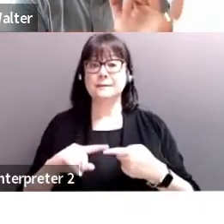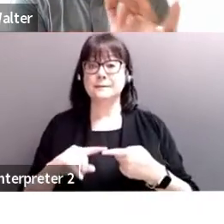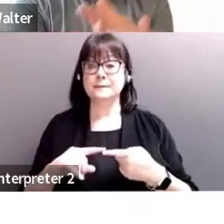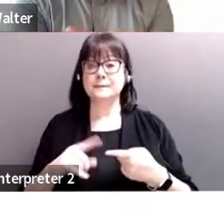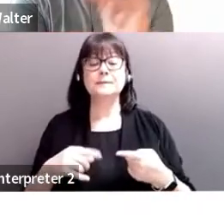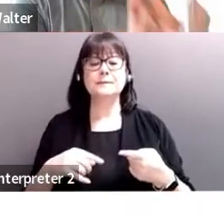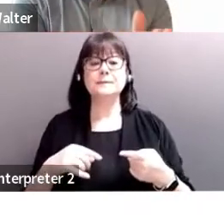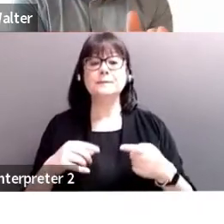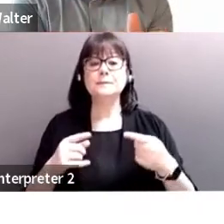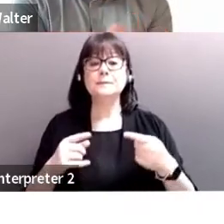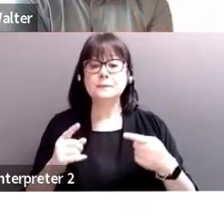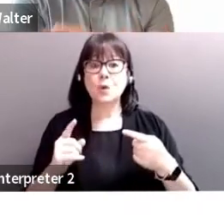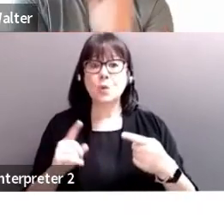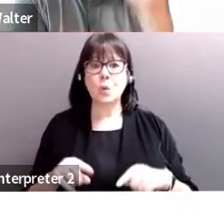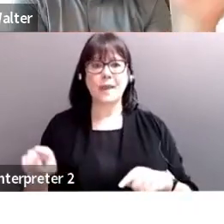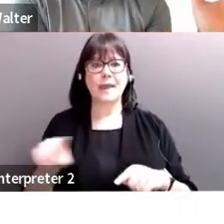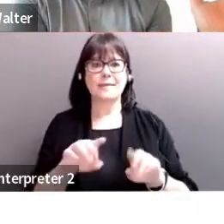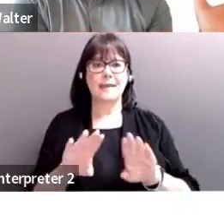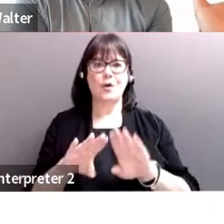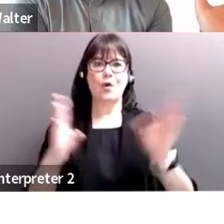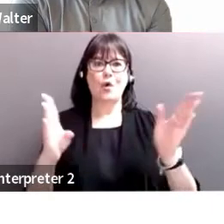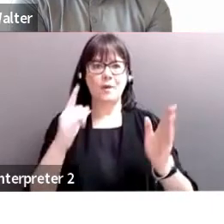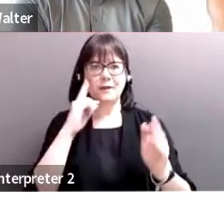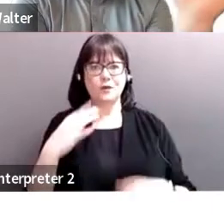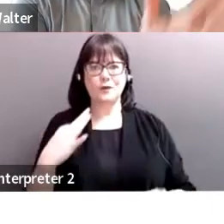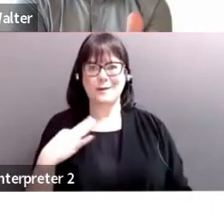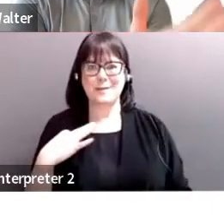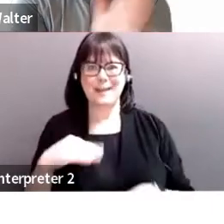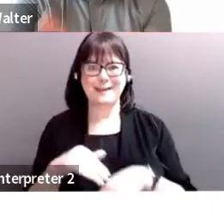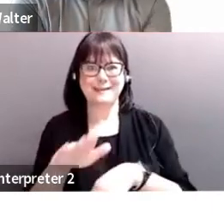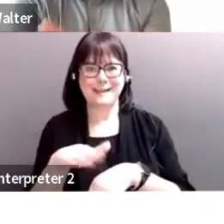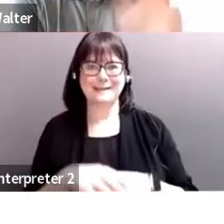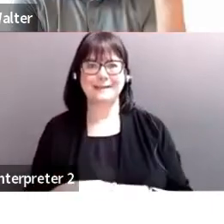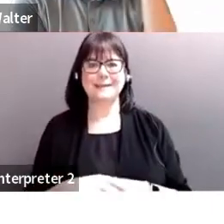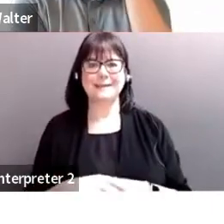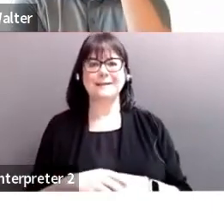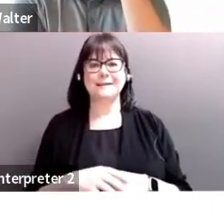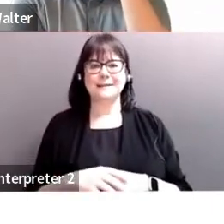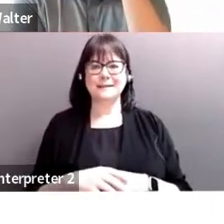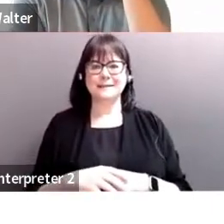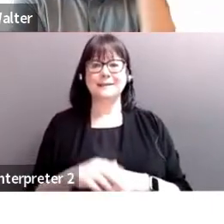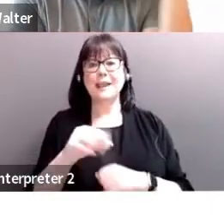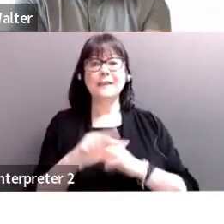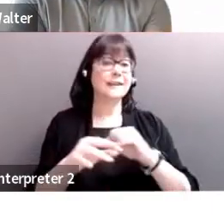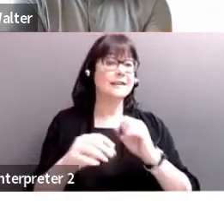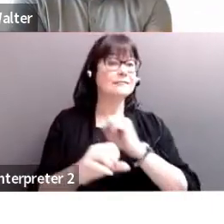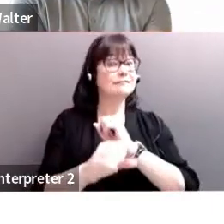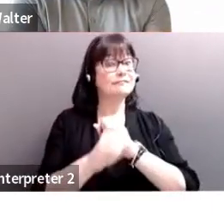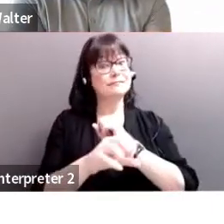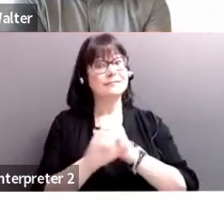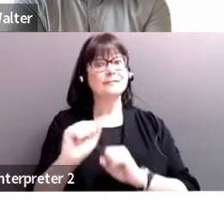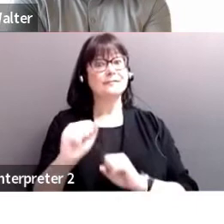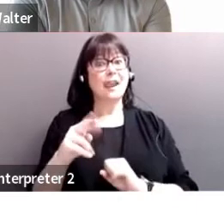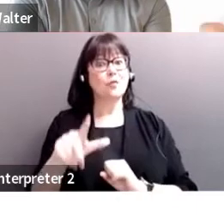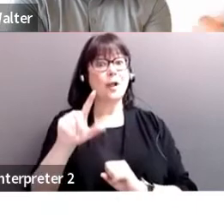when application portals open. So obviously if a program's announced and they say it's going to open on like April 1st, for example, knowing that it's going to open on